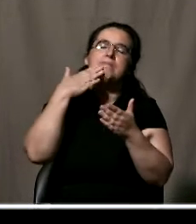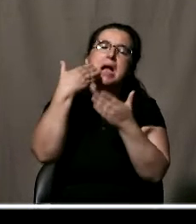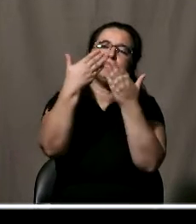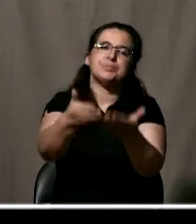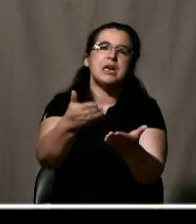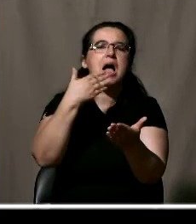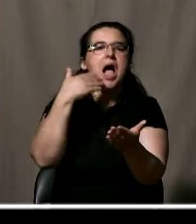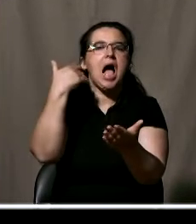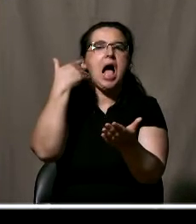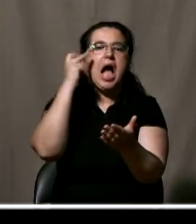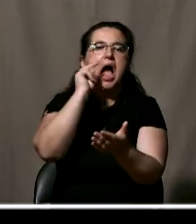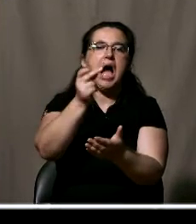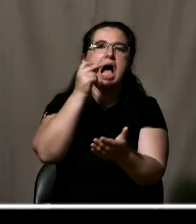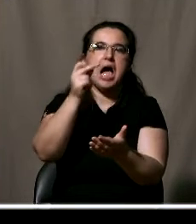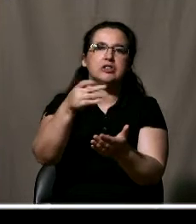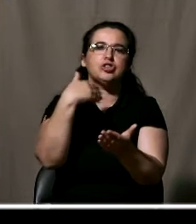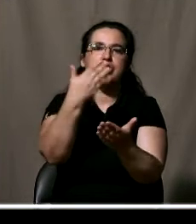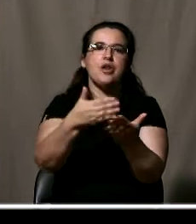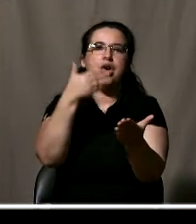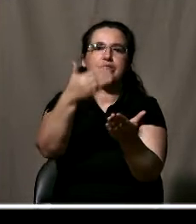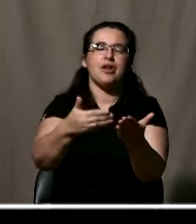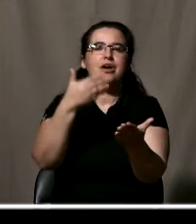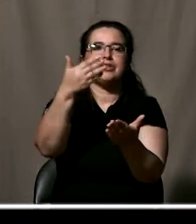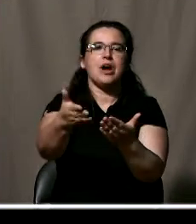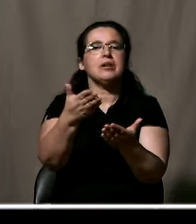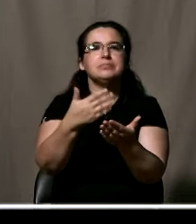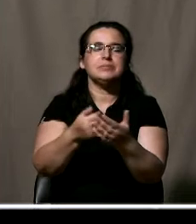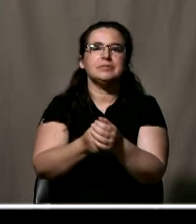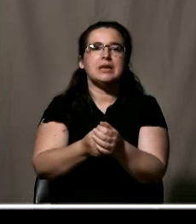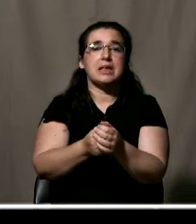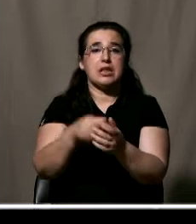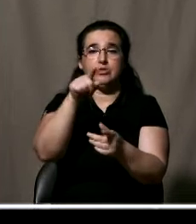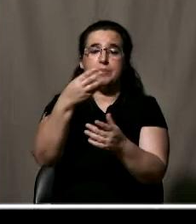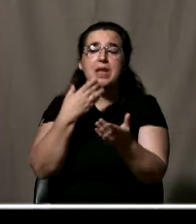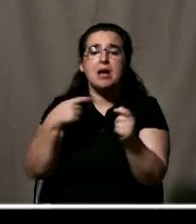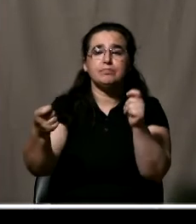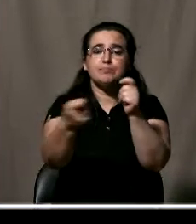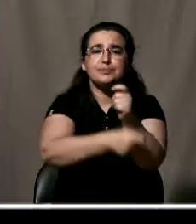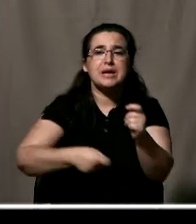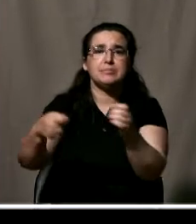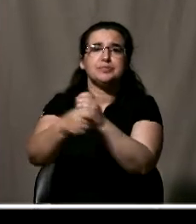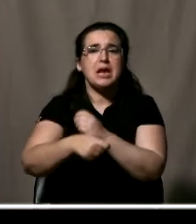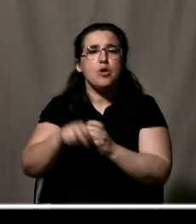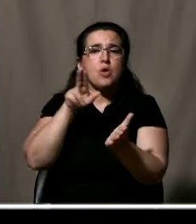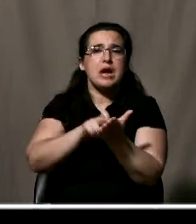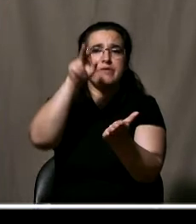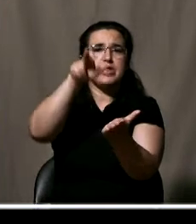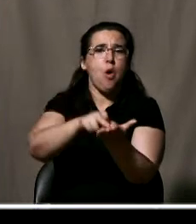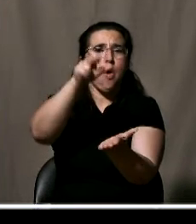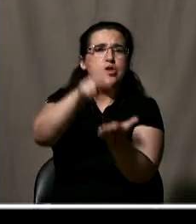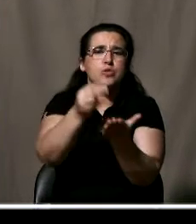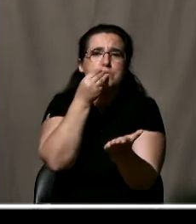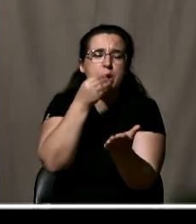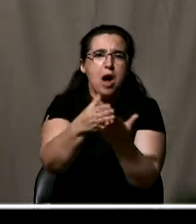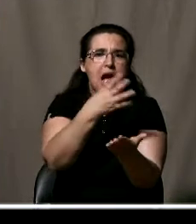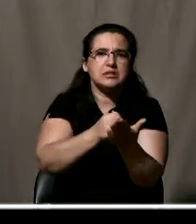that the swarming locust has eaten. Eu vos recompensarei anos de colheita consumidos pelo the gafanhoto crawling migrador. Locust, pelo